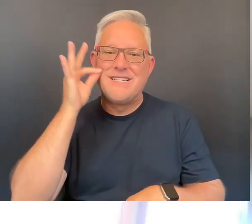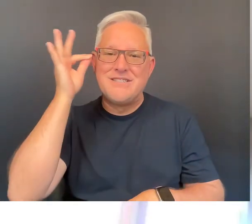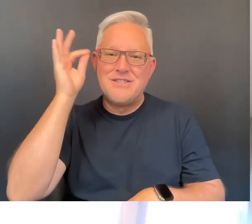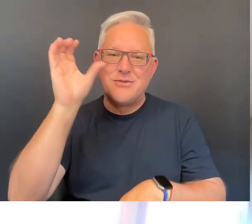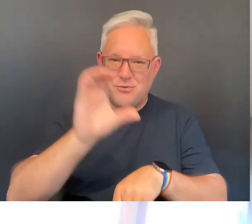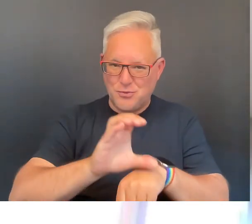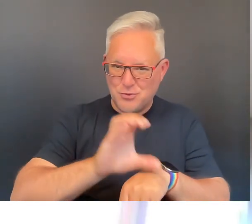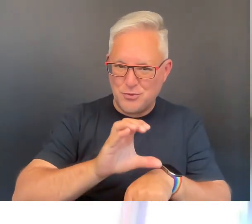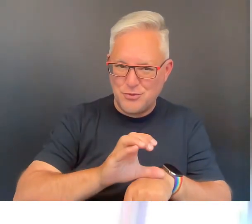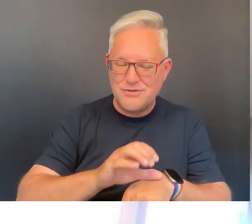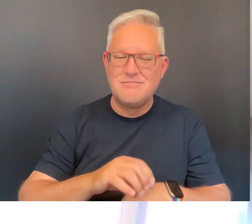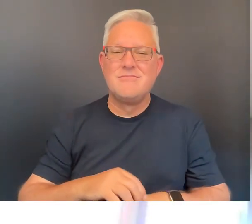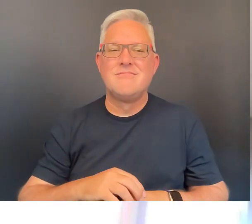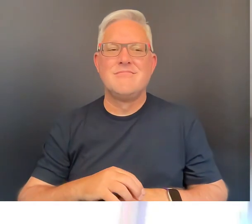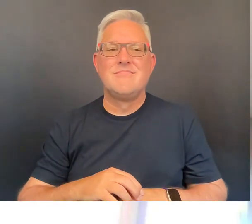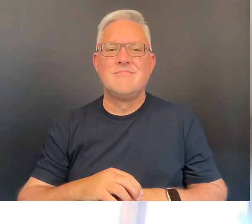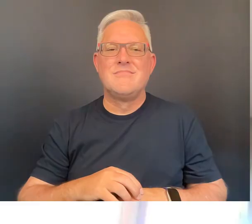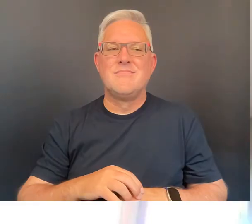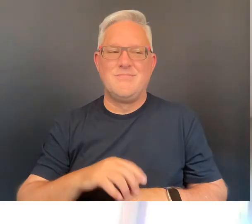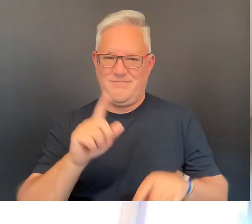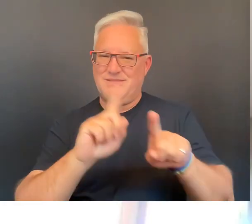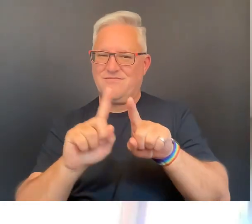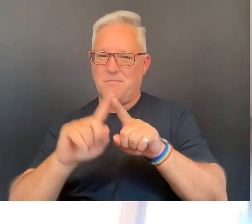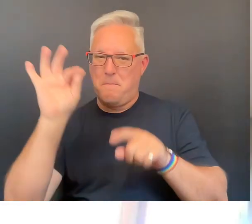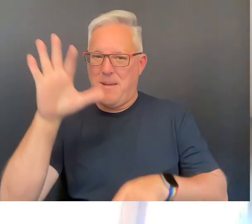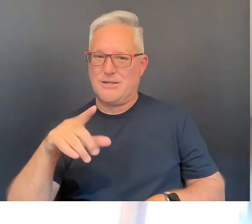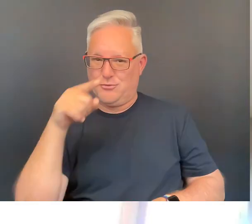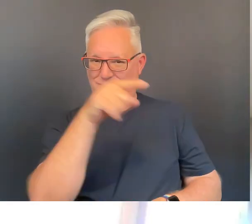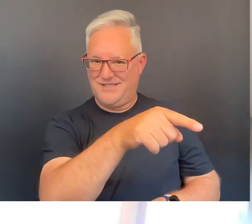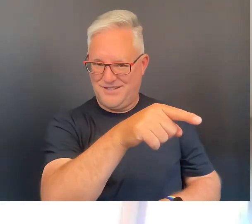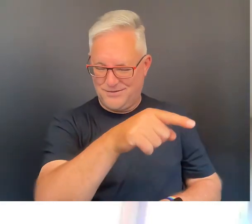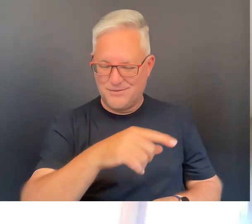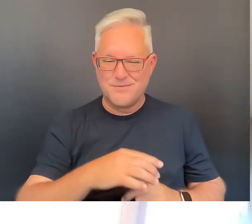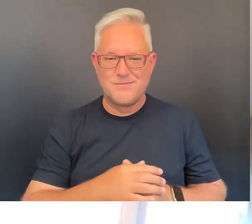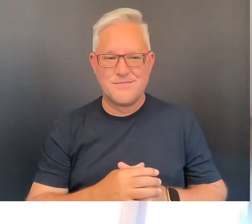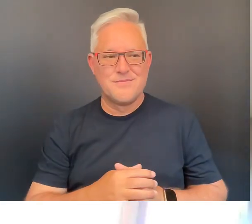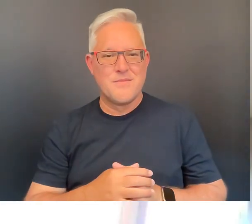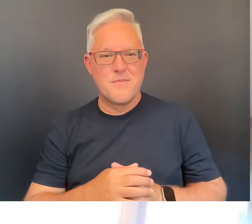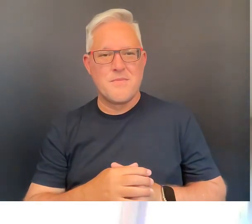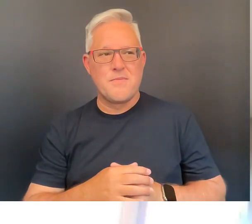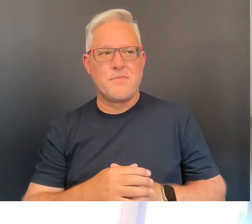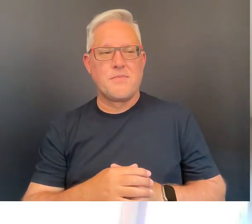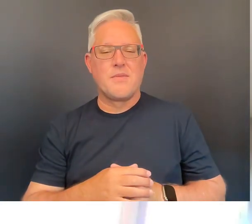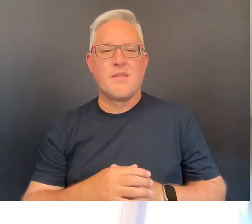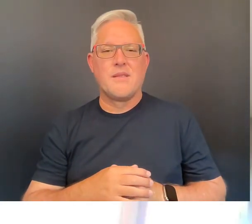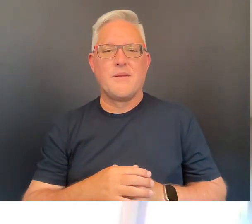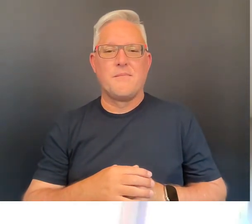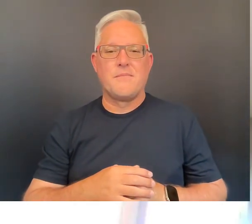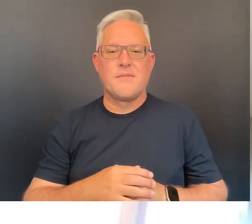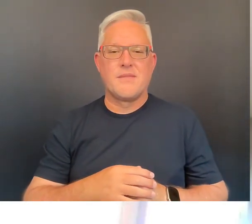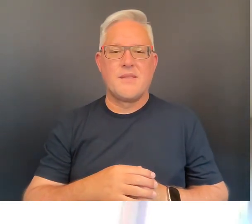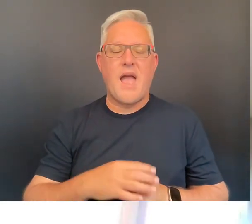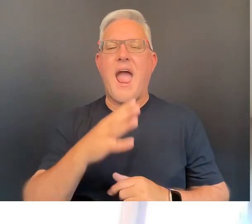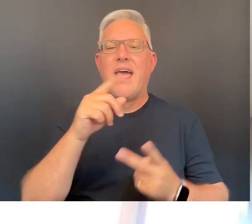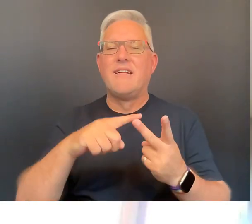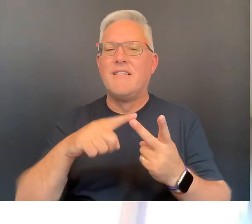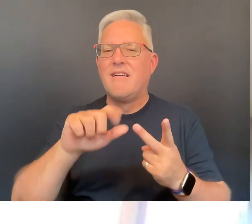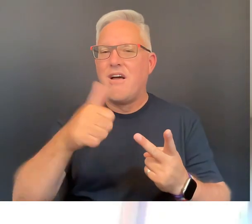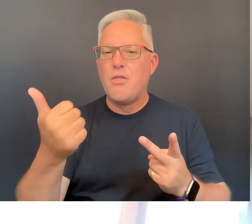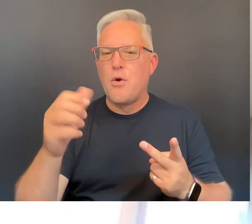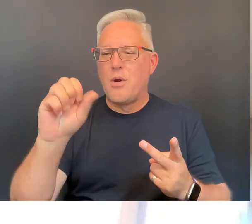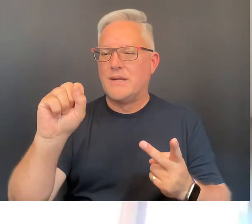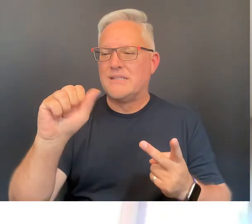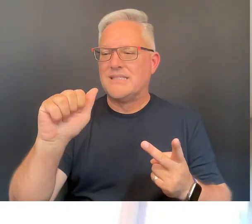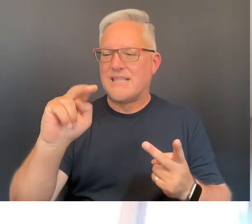Conroy and Pastor Joanne Conroy serve, and Pastor Gerald Osordo, St. Paul San Pablo Lutheran